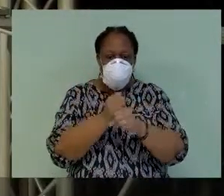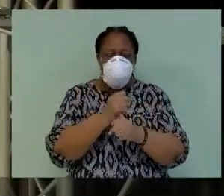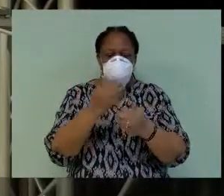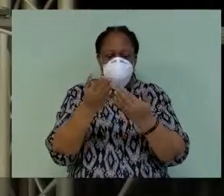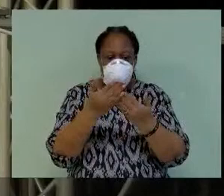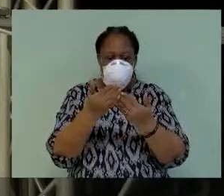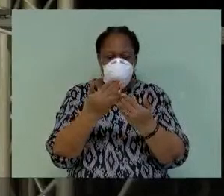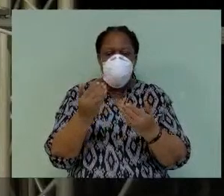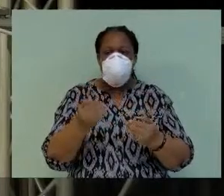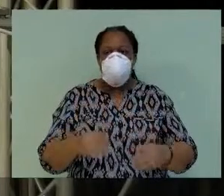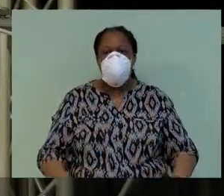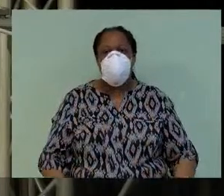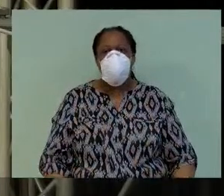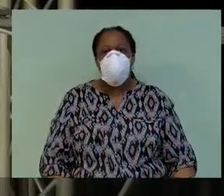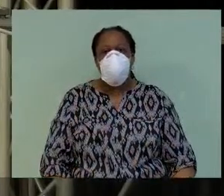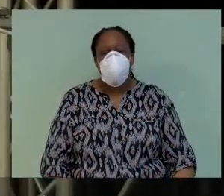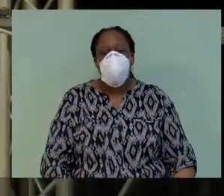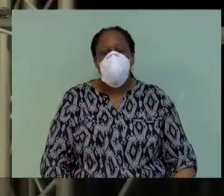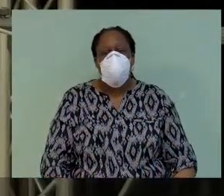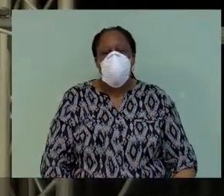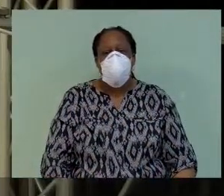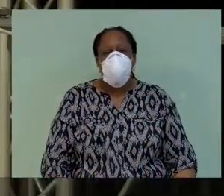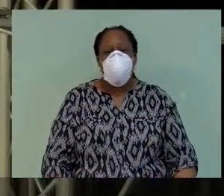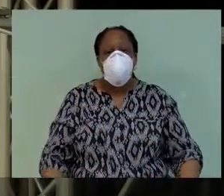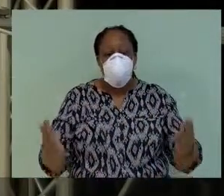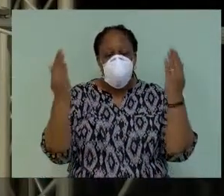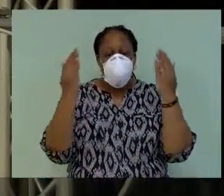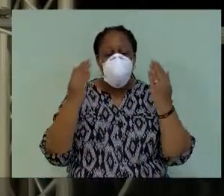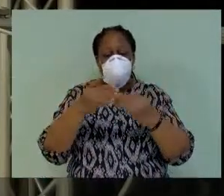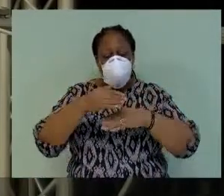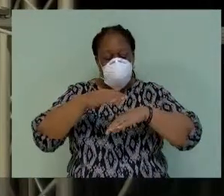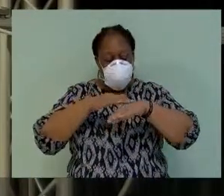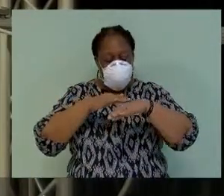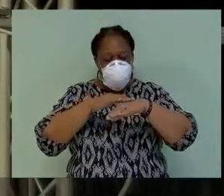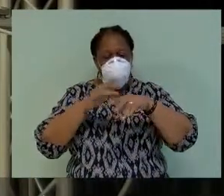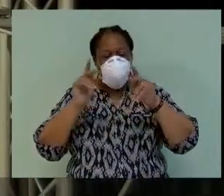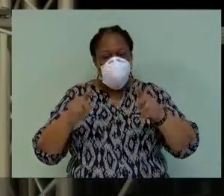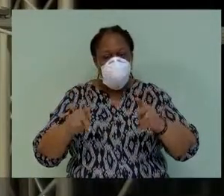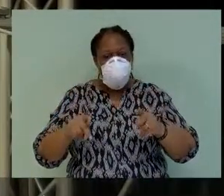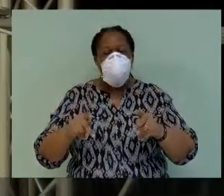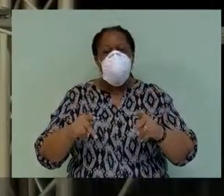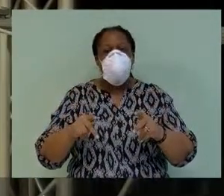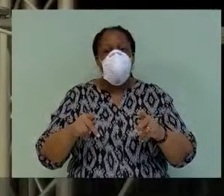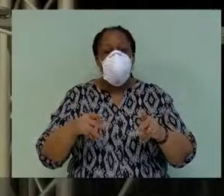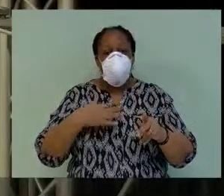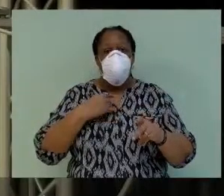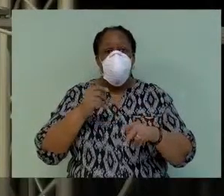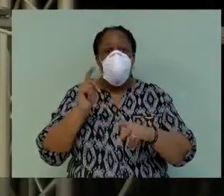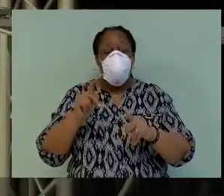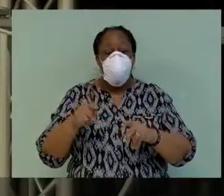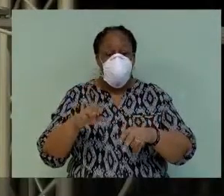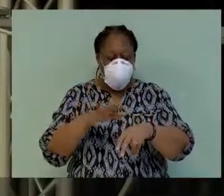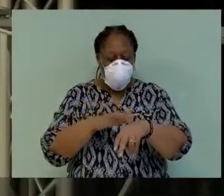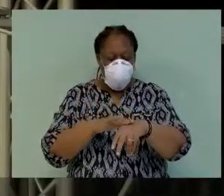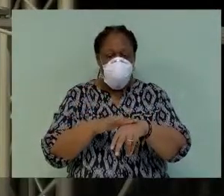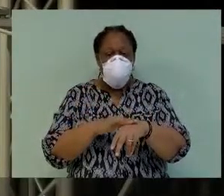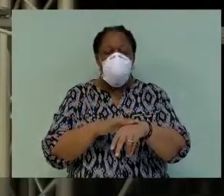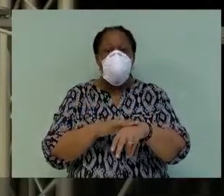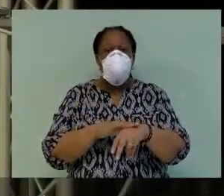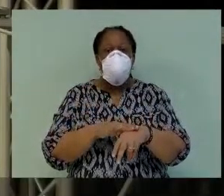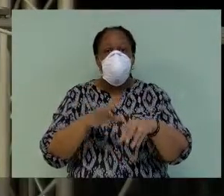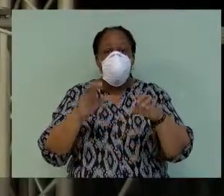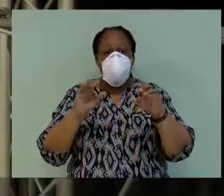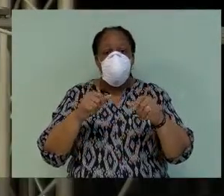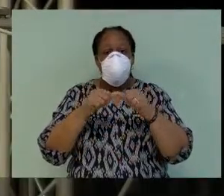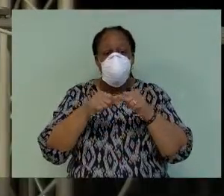need to spend 30 minutes in the sun to make the required amount of vitamin D, a dark-skinned person